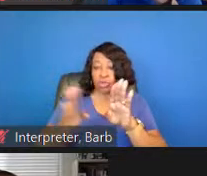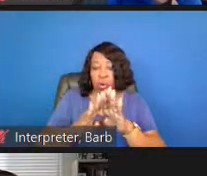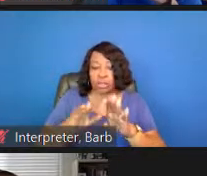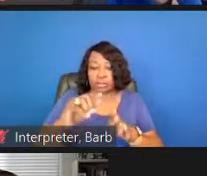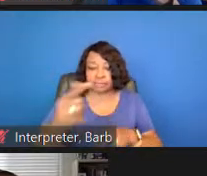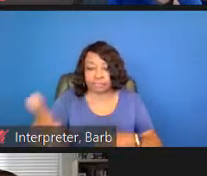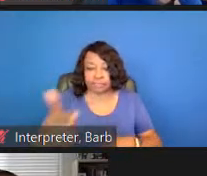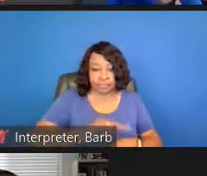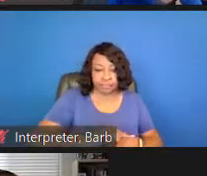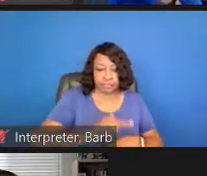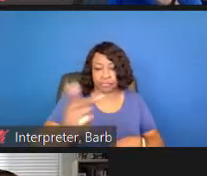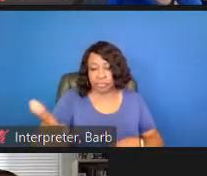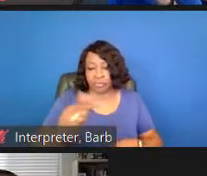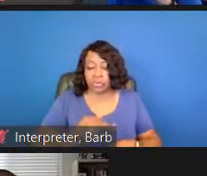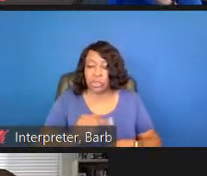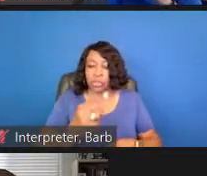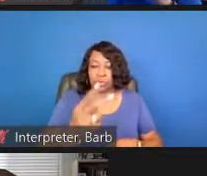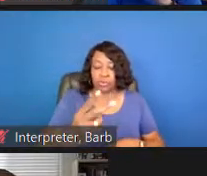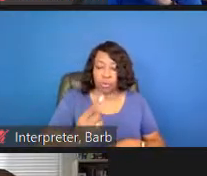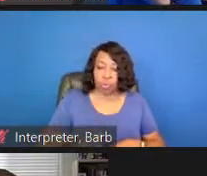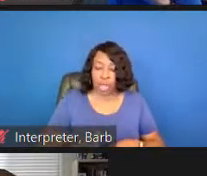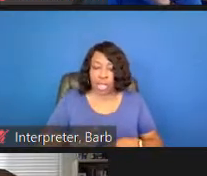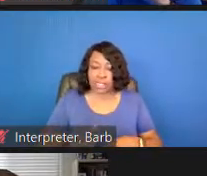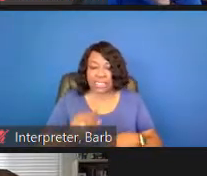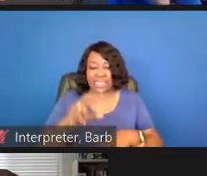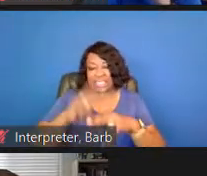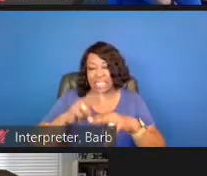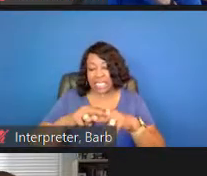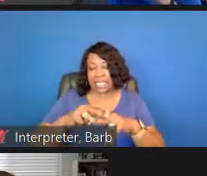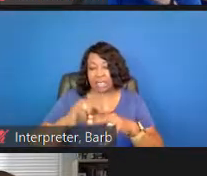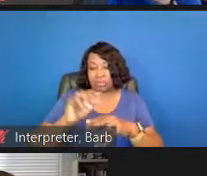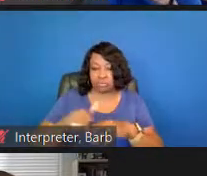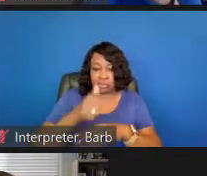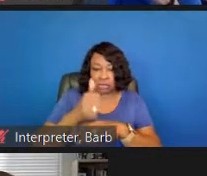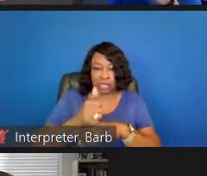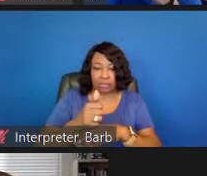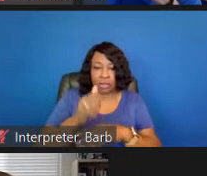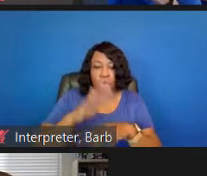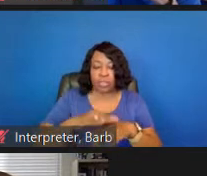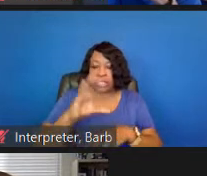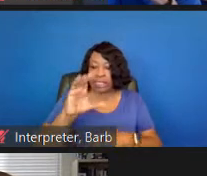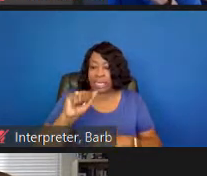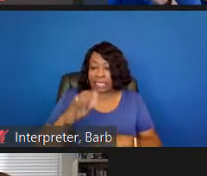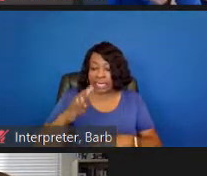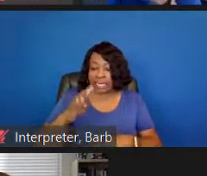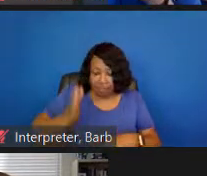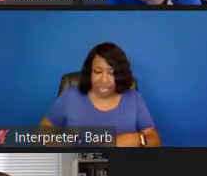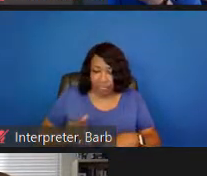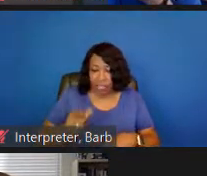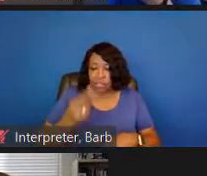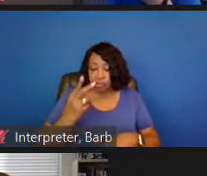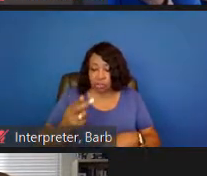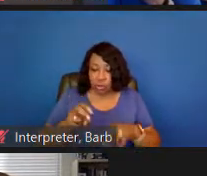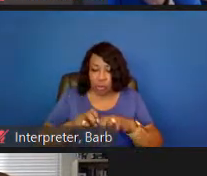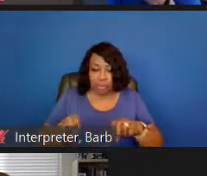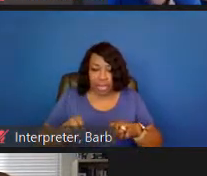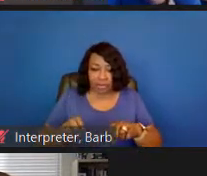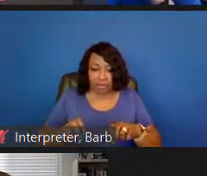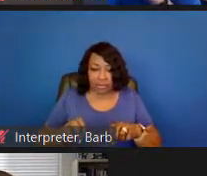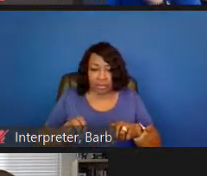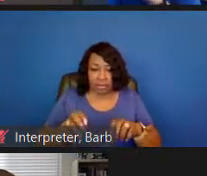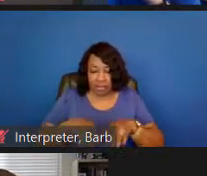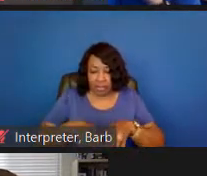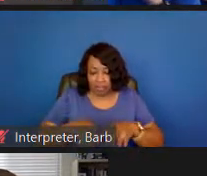a 2-1 seating arrangement. So on the cab side, it's 2-passenger forward facing flip